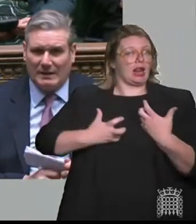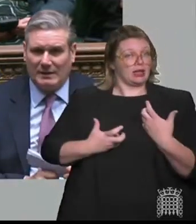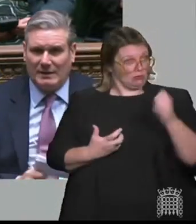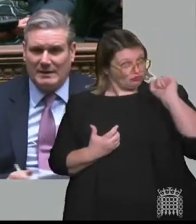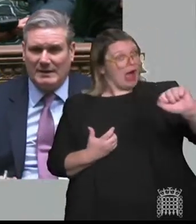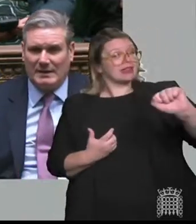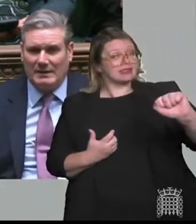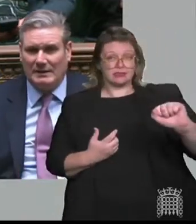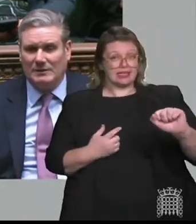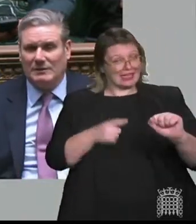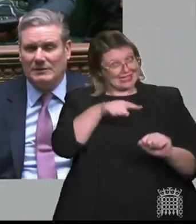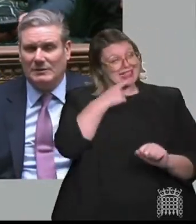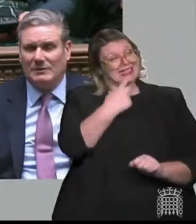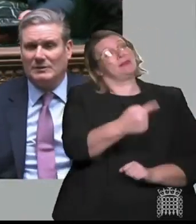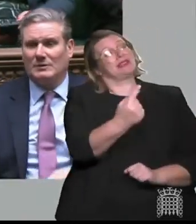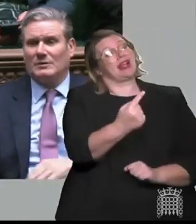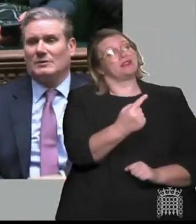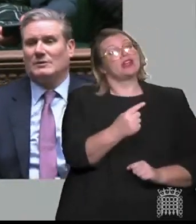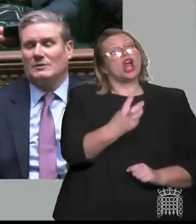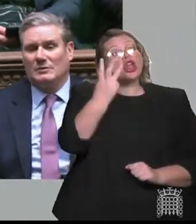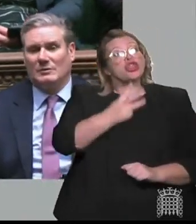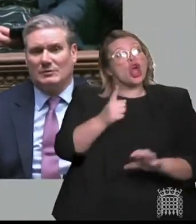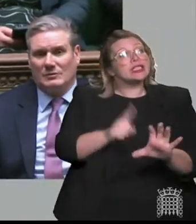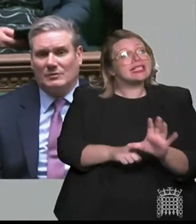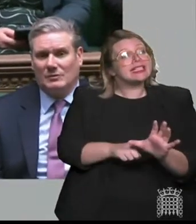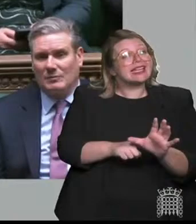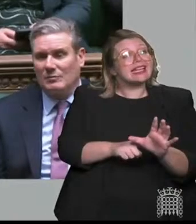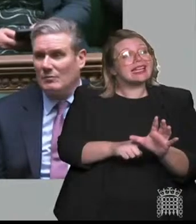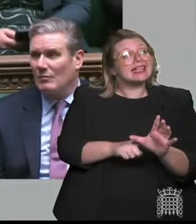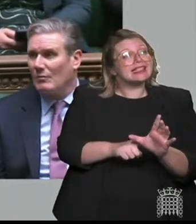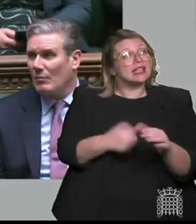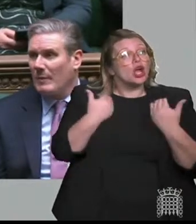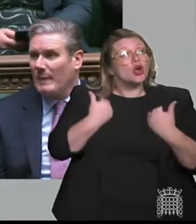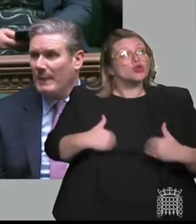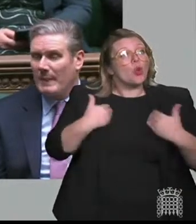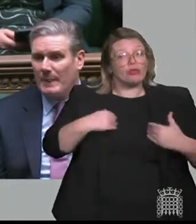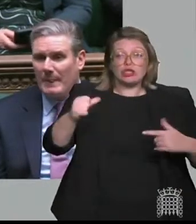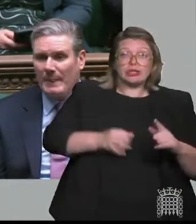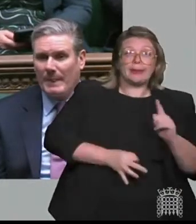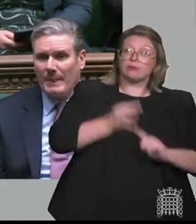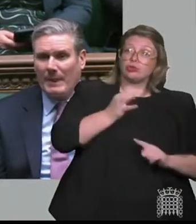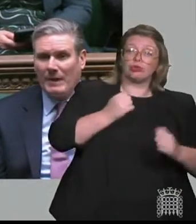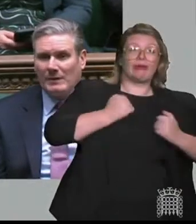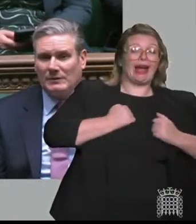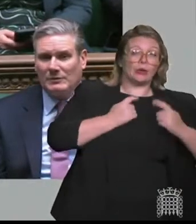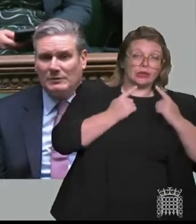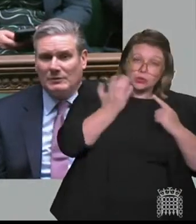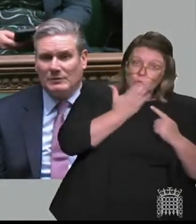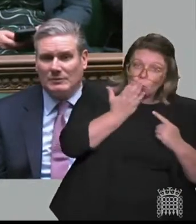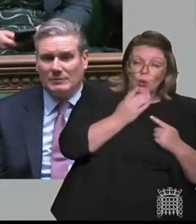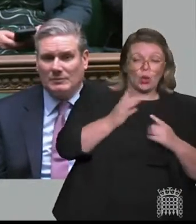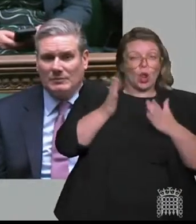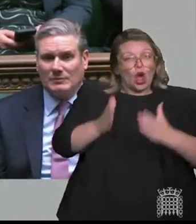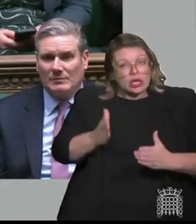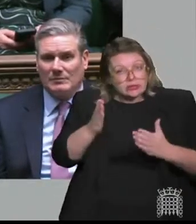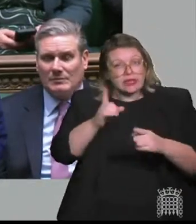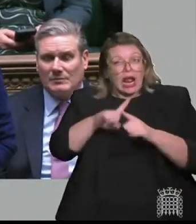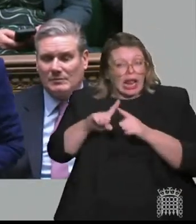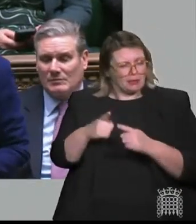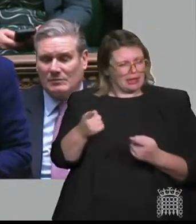improve public services, and they have failed. Mr. Speaker, this is too little and too late.